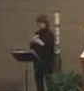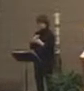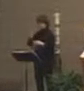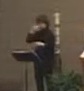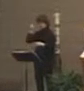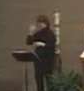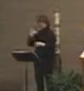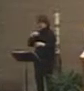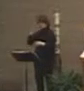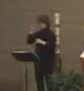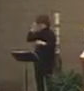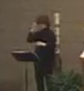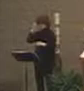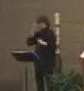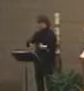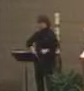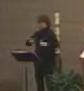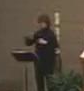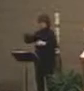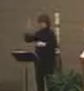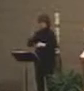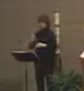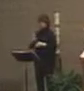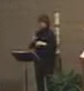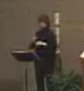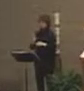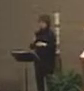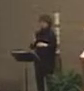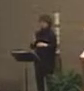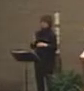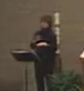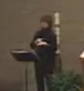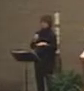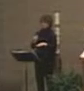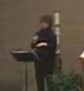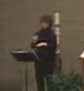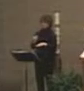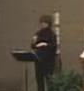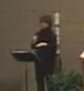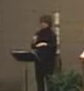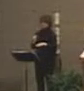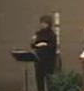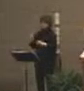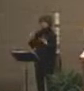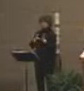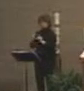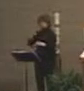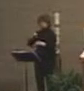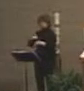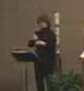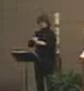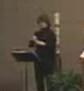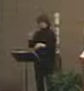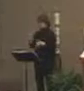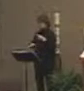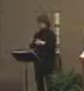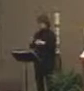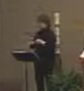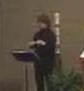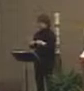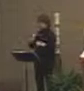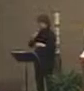because we know we've lived a life that God has called us to. And Christ in judgment, for us, will be nothing to be afraid of.